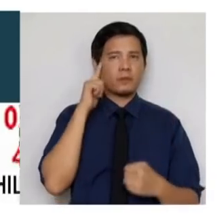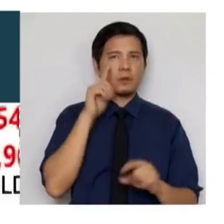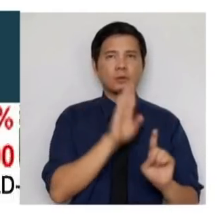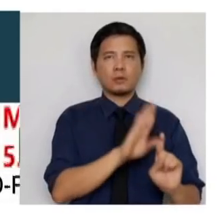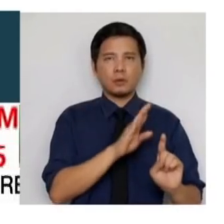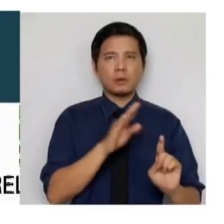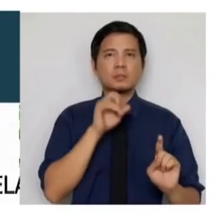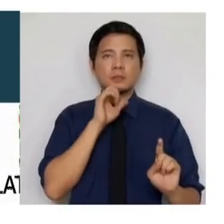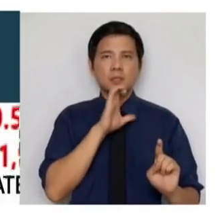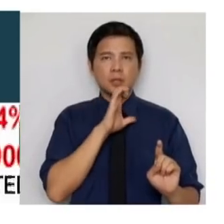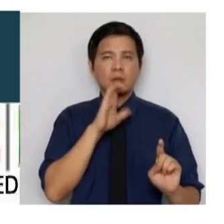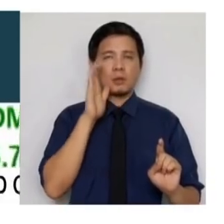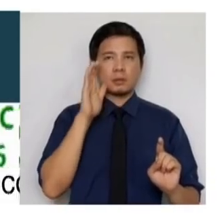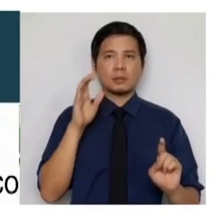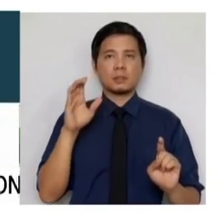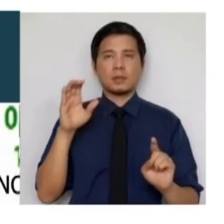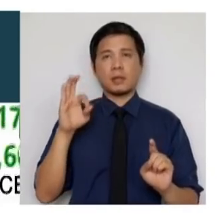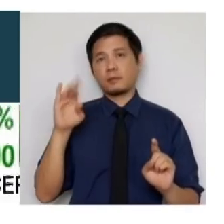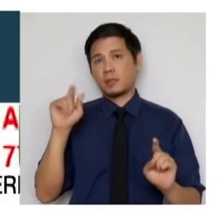of CoronaVac